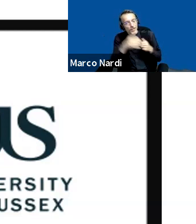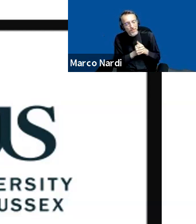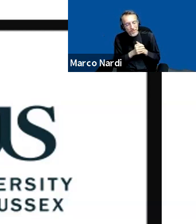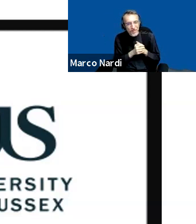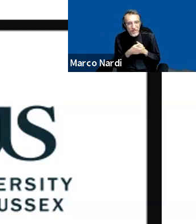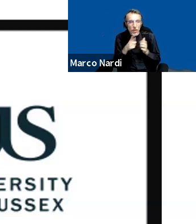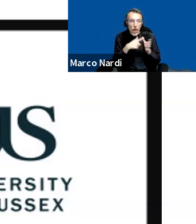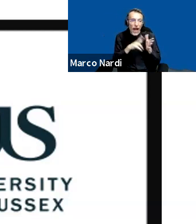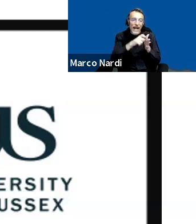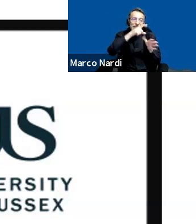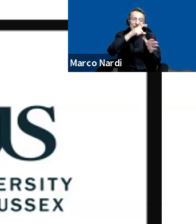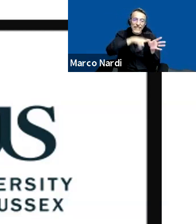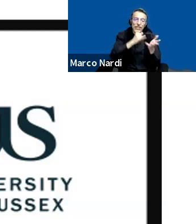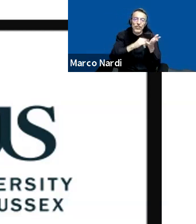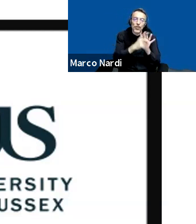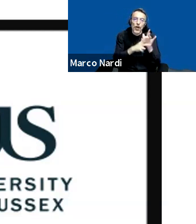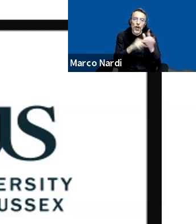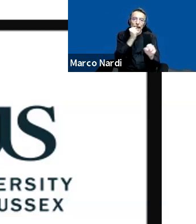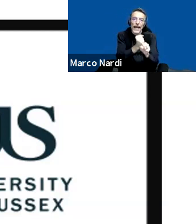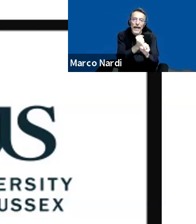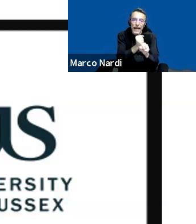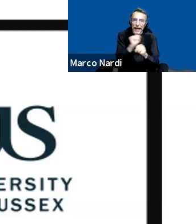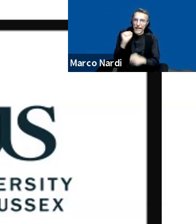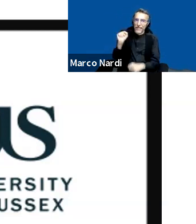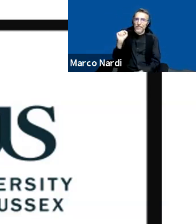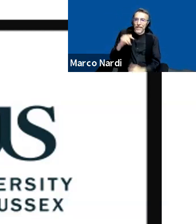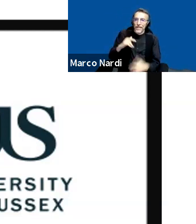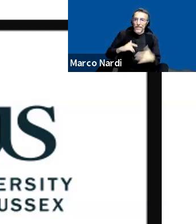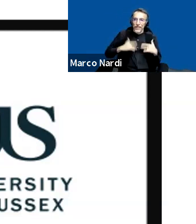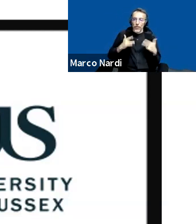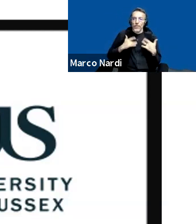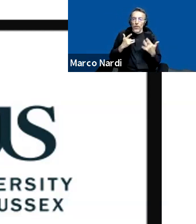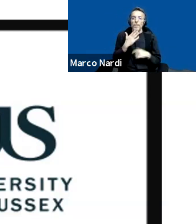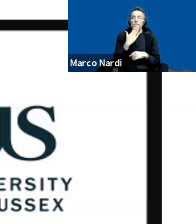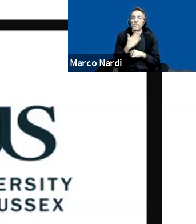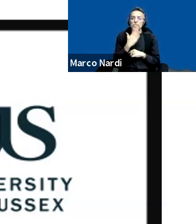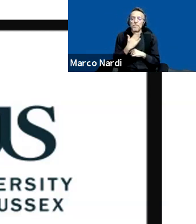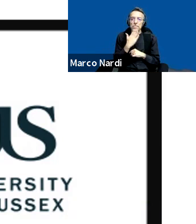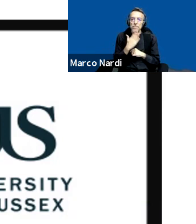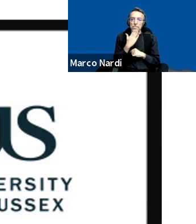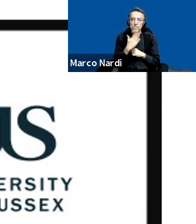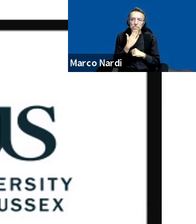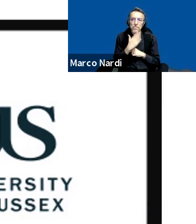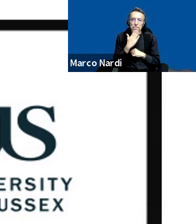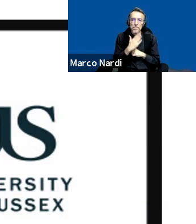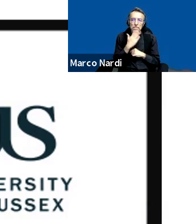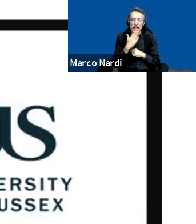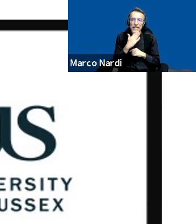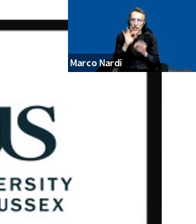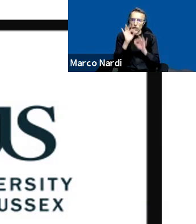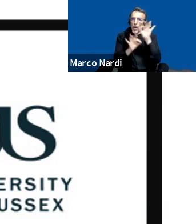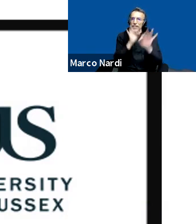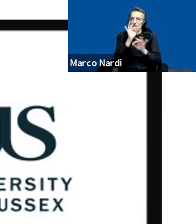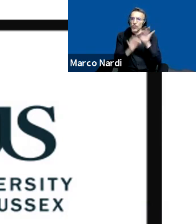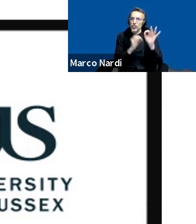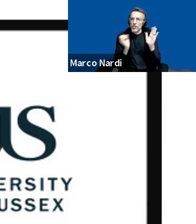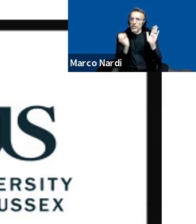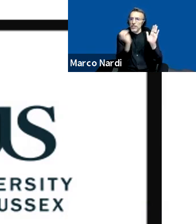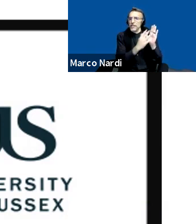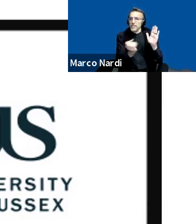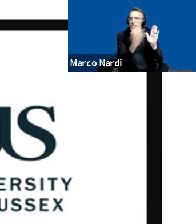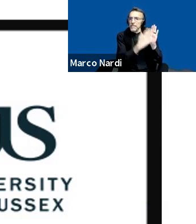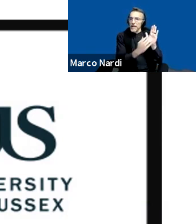about SPRU's perspectives in this area. And just to note, please would encourage people to put their questions and comments